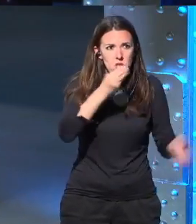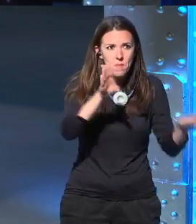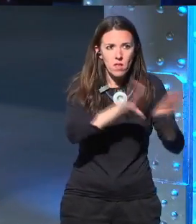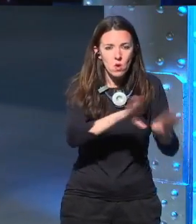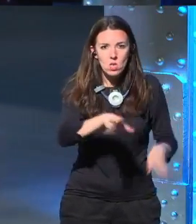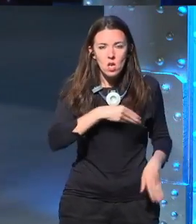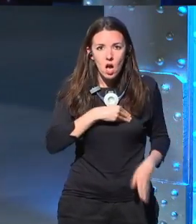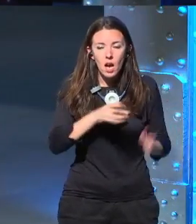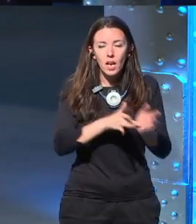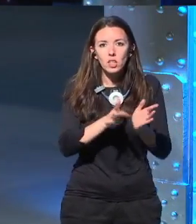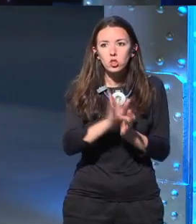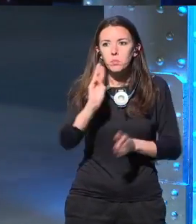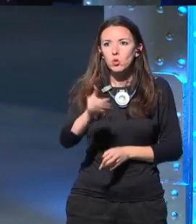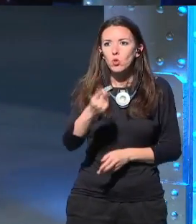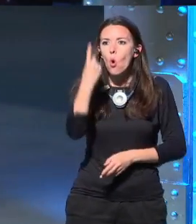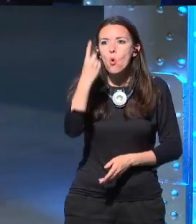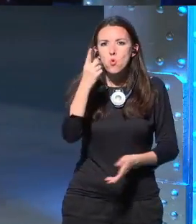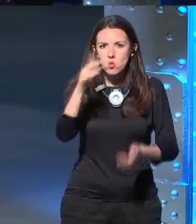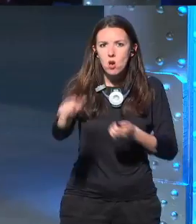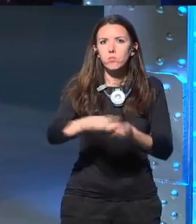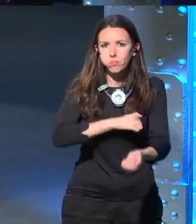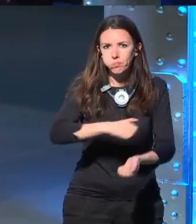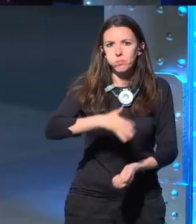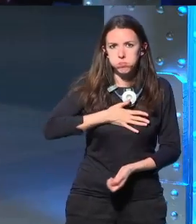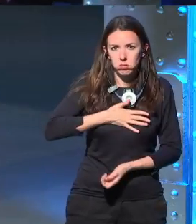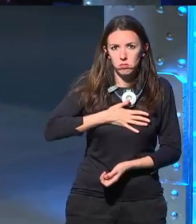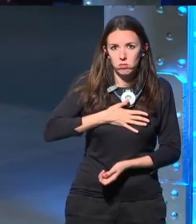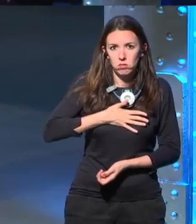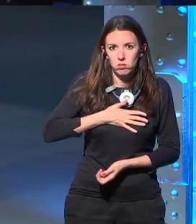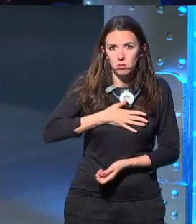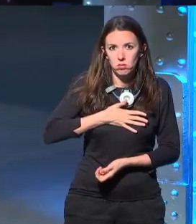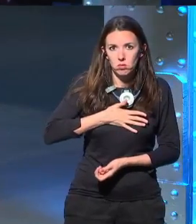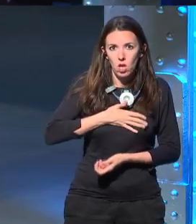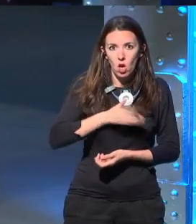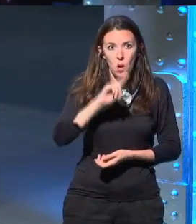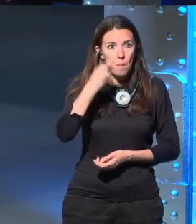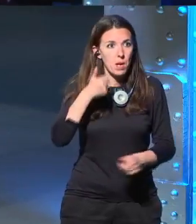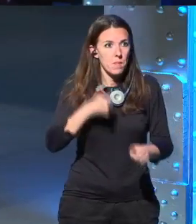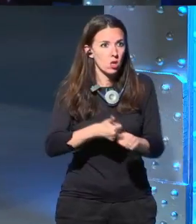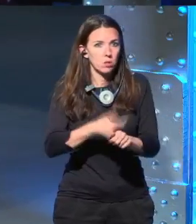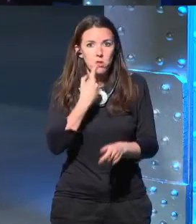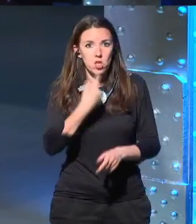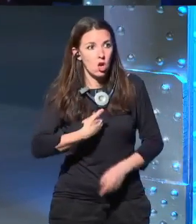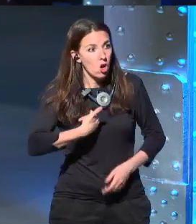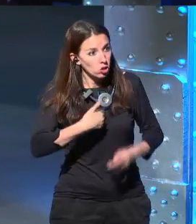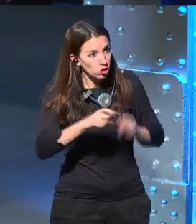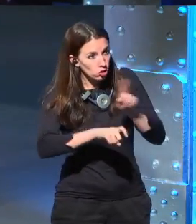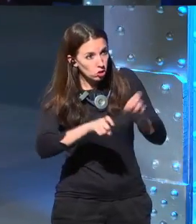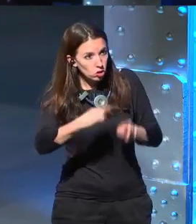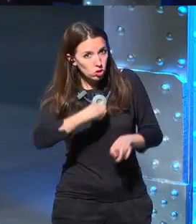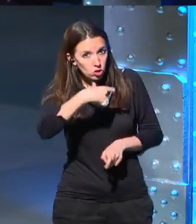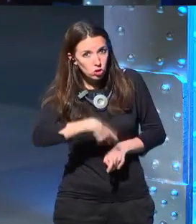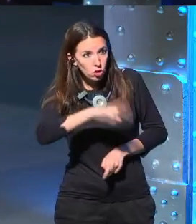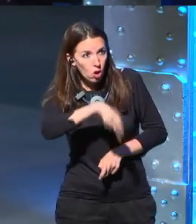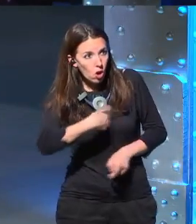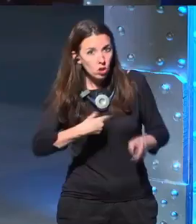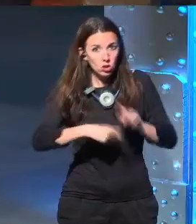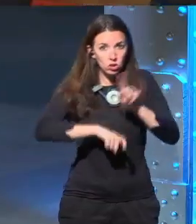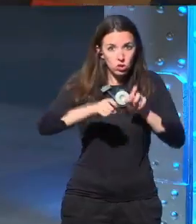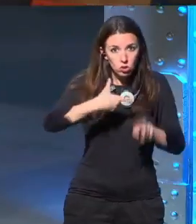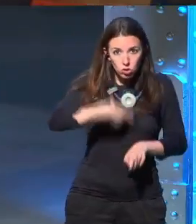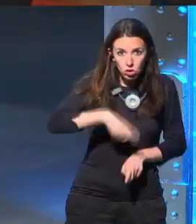the ripples come out so that the first set of disciples are saying, is it I, Lord? And they're just hearing it, and it bounces back. And